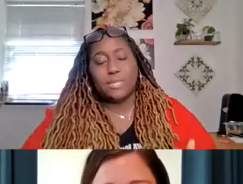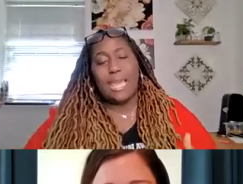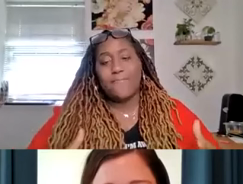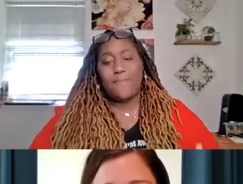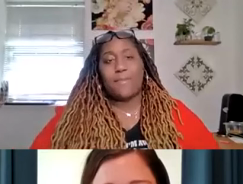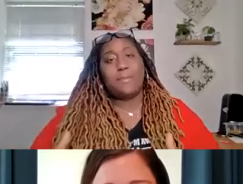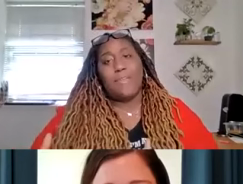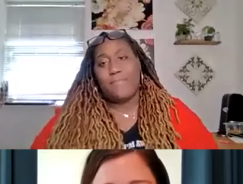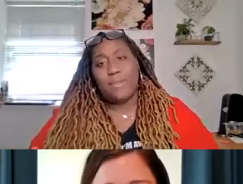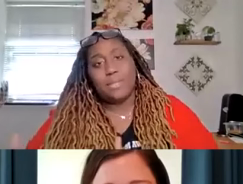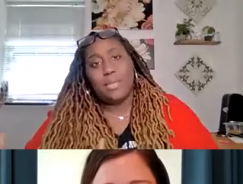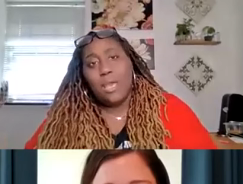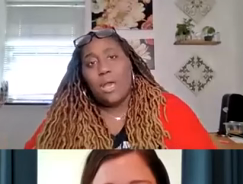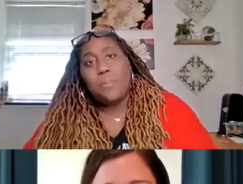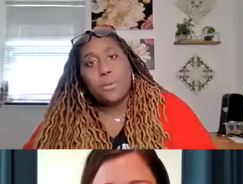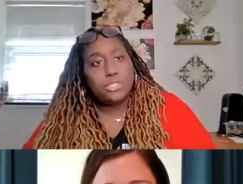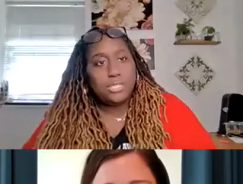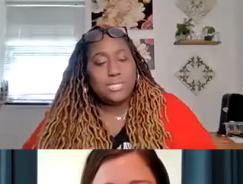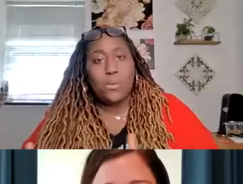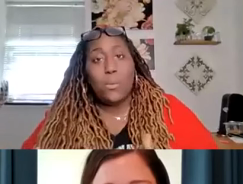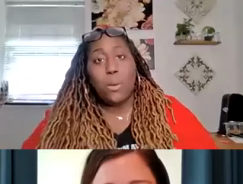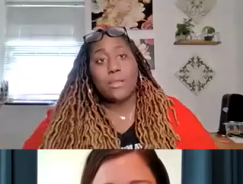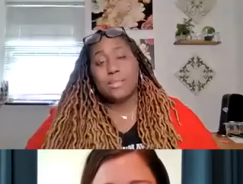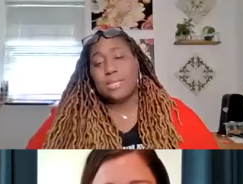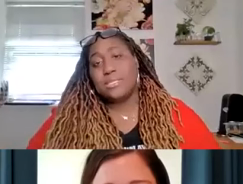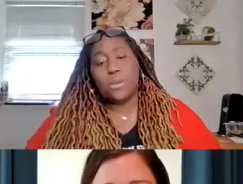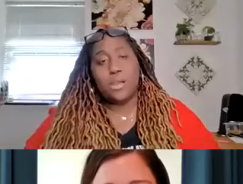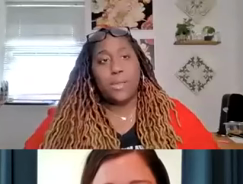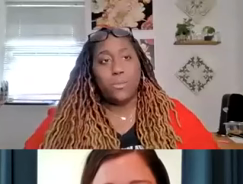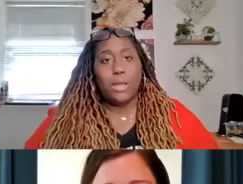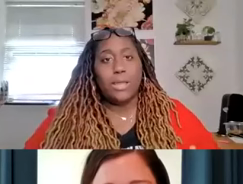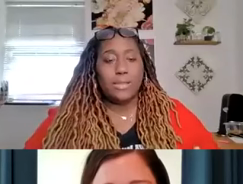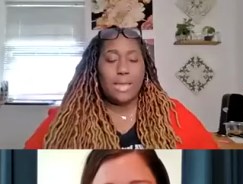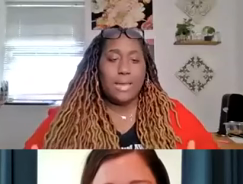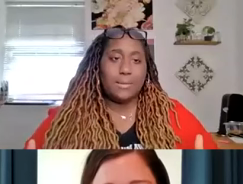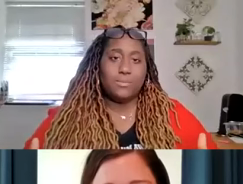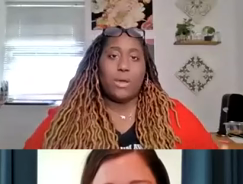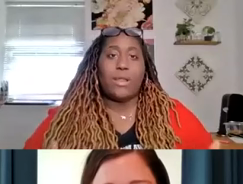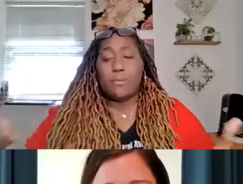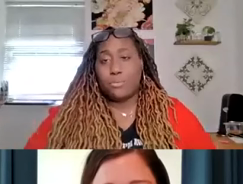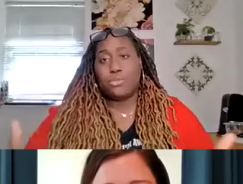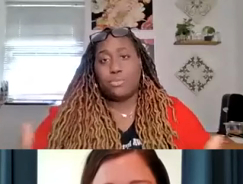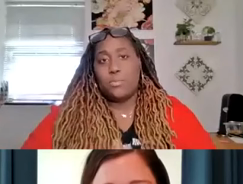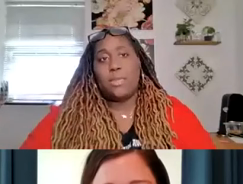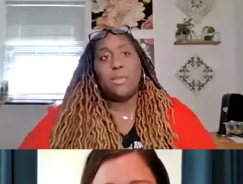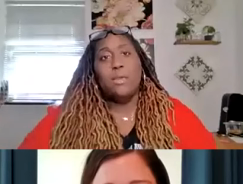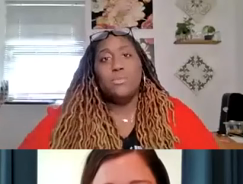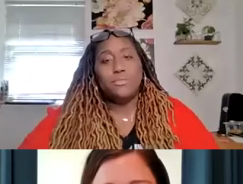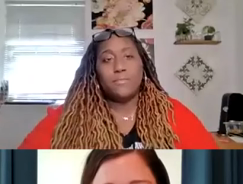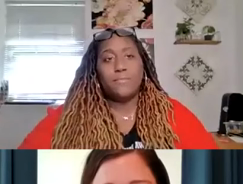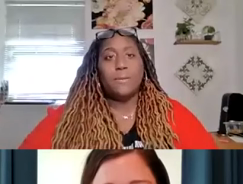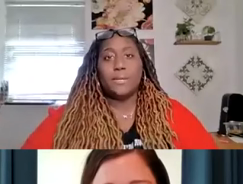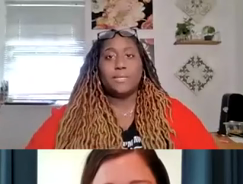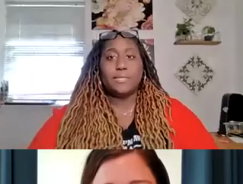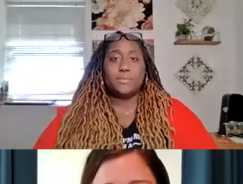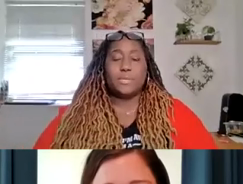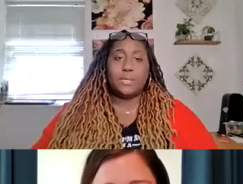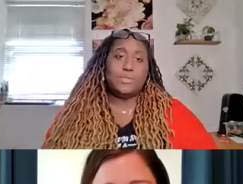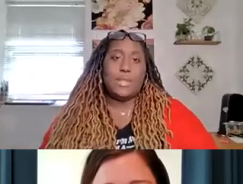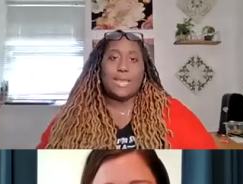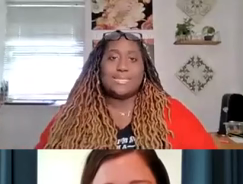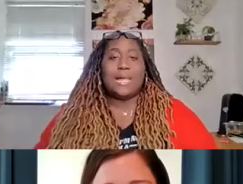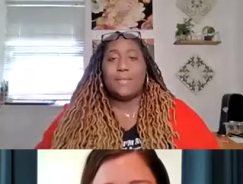it was really a family by family approach to see where the needs were and what our approach would be moving forward.